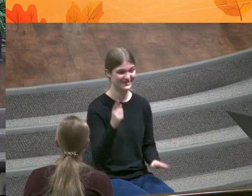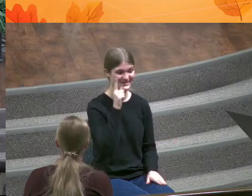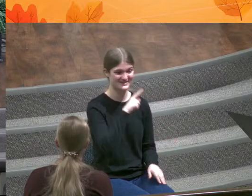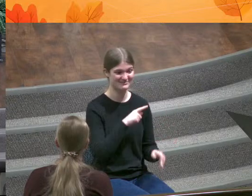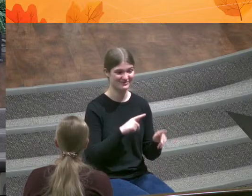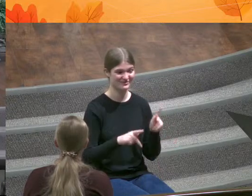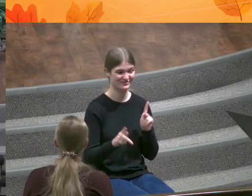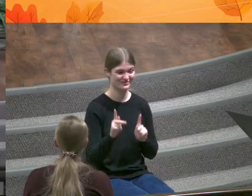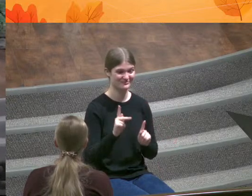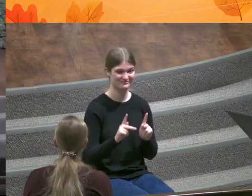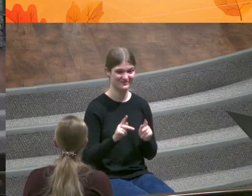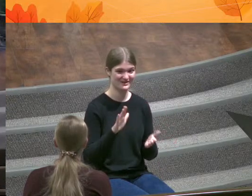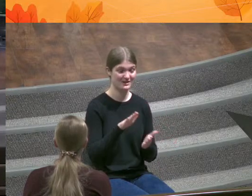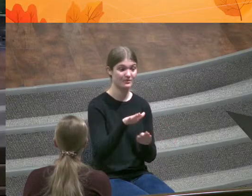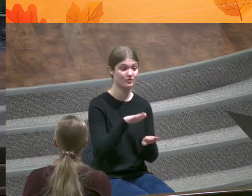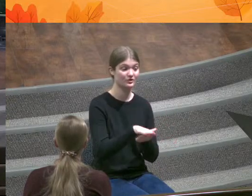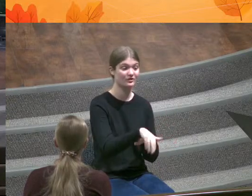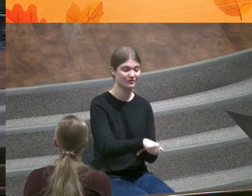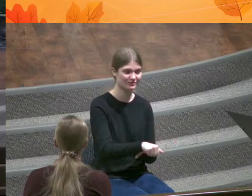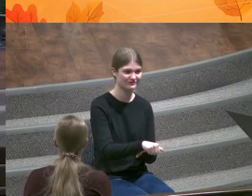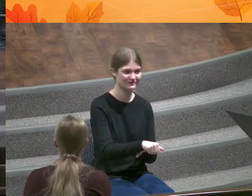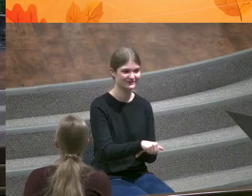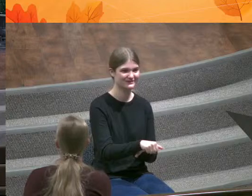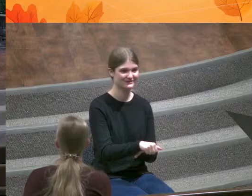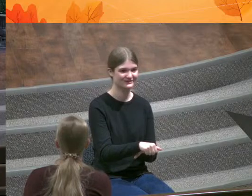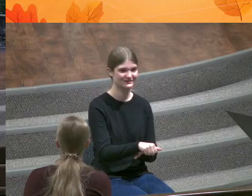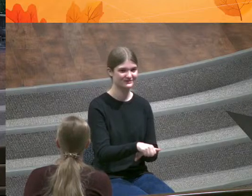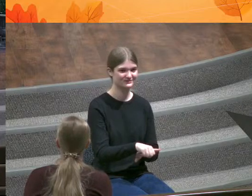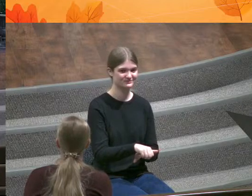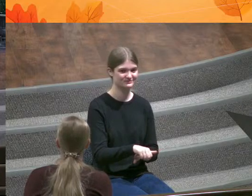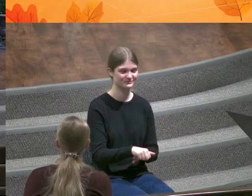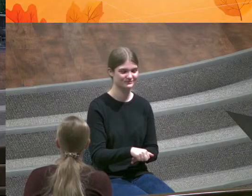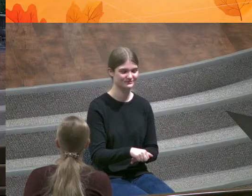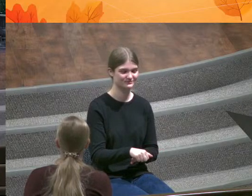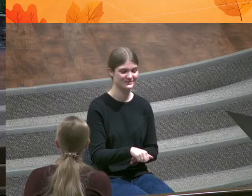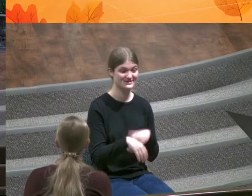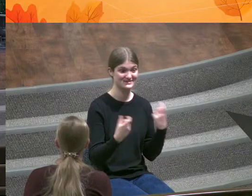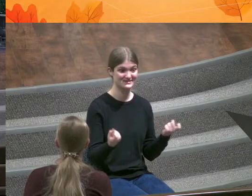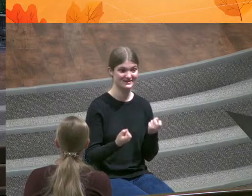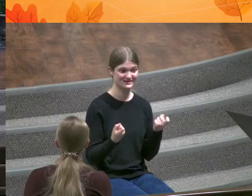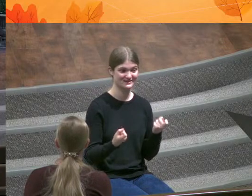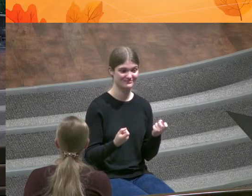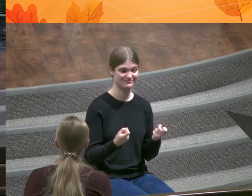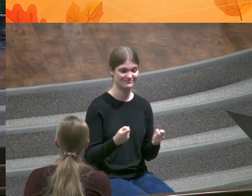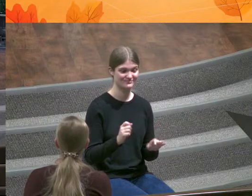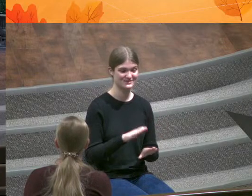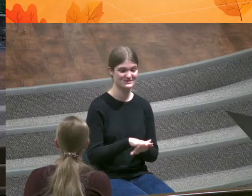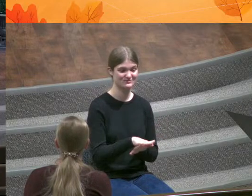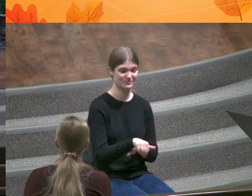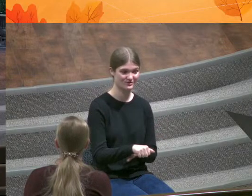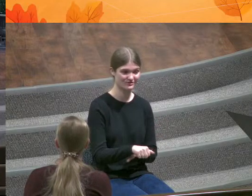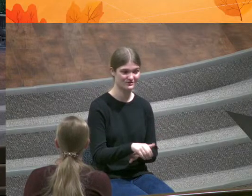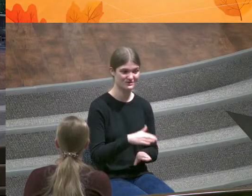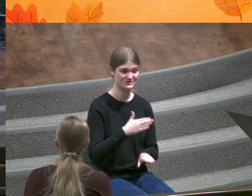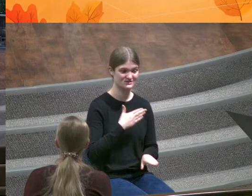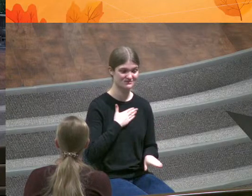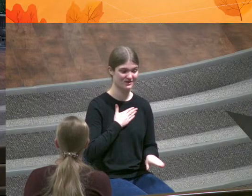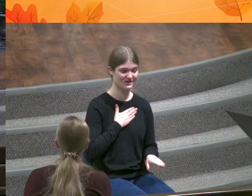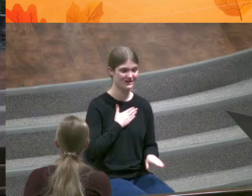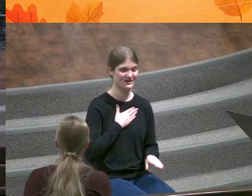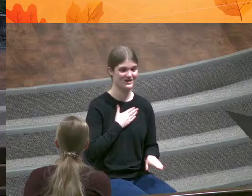That's hypocritical. That's all. Sin is by very nature for the Christian. Sin is hypocritical to my